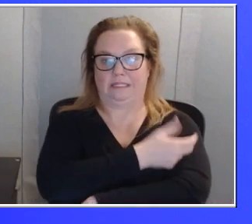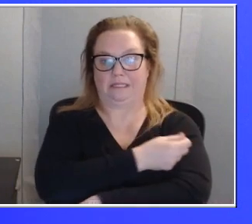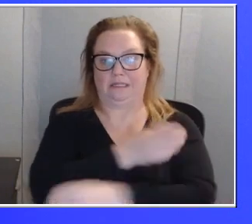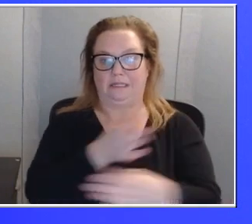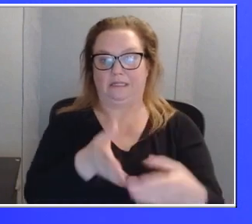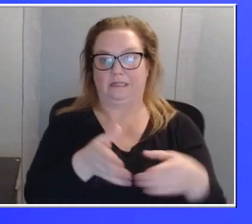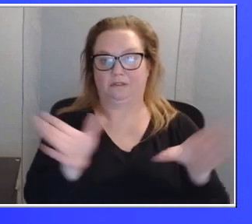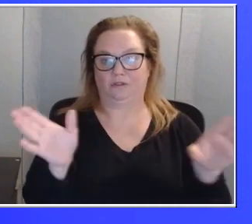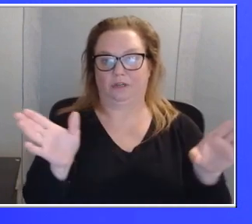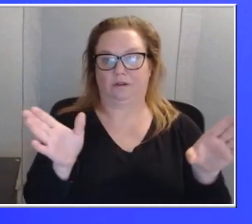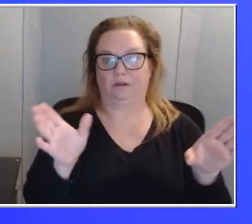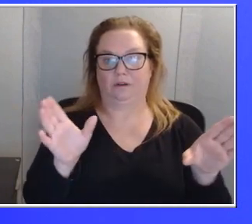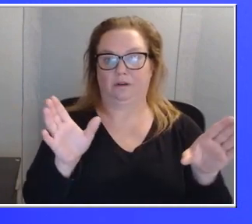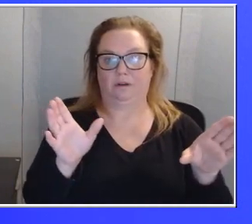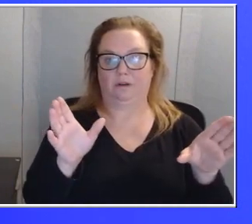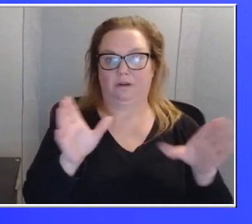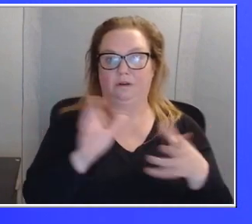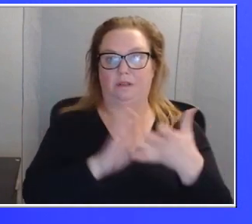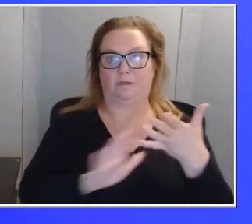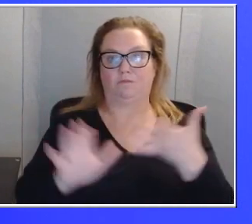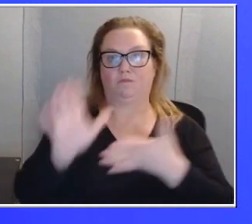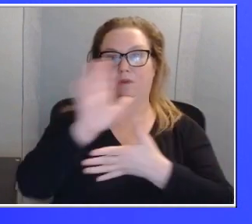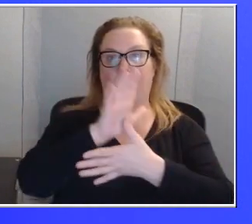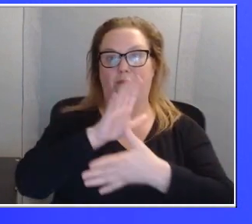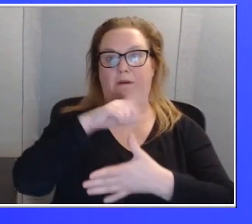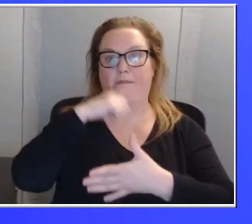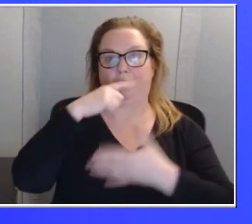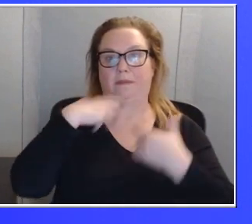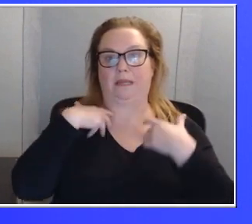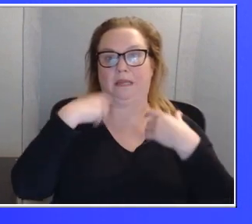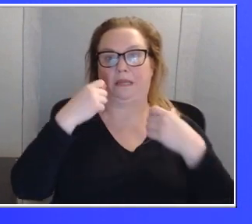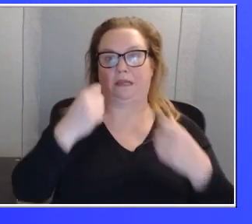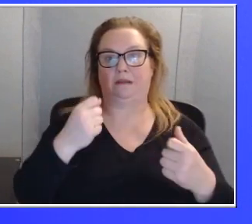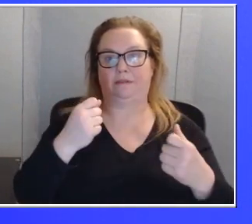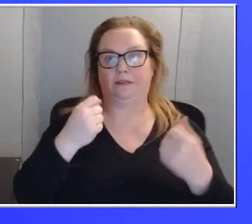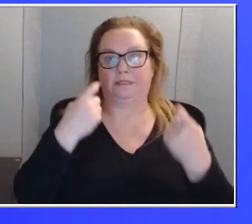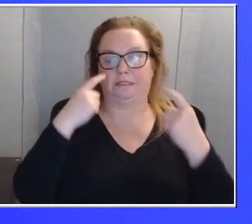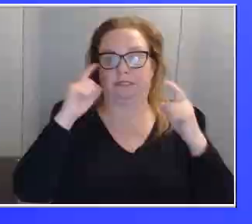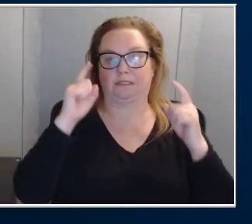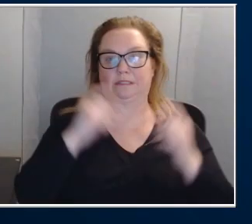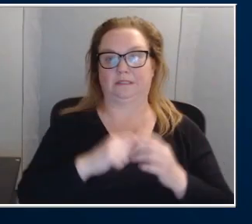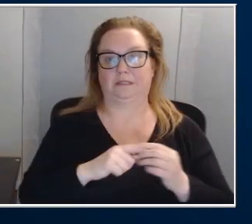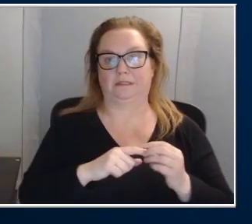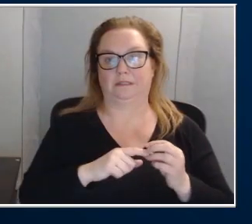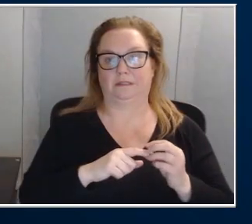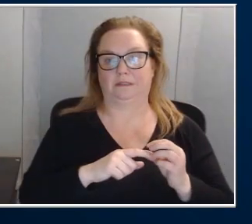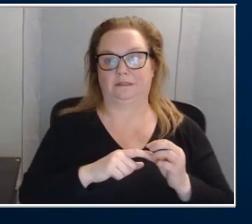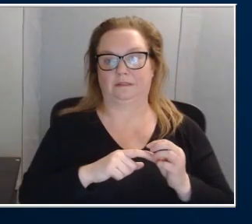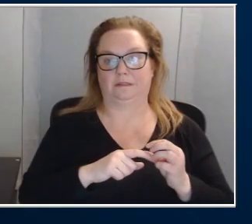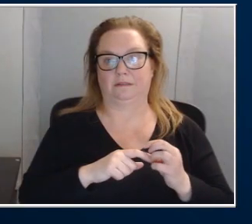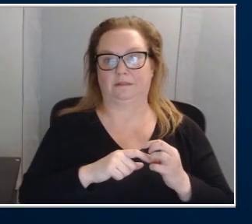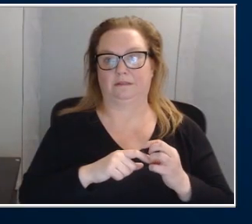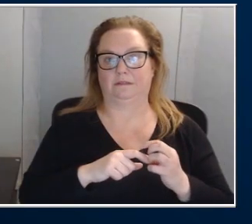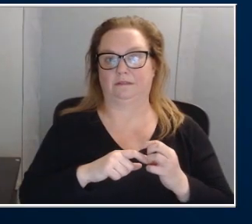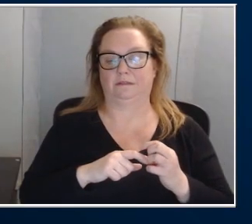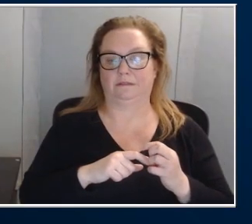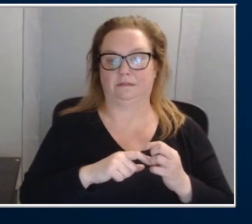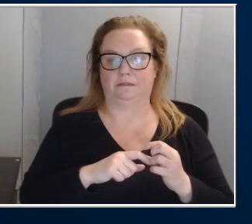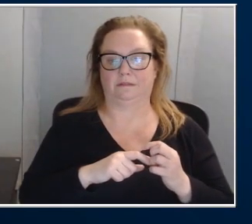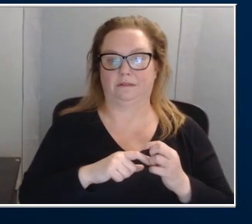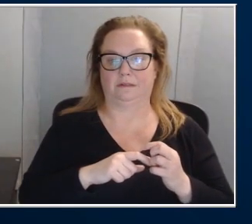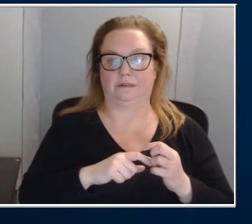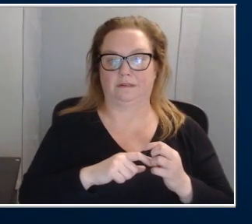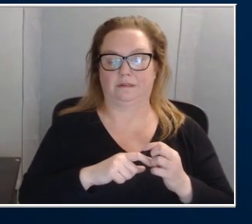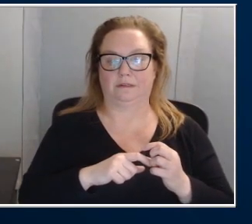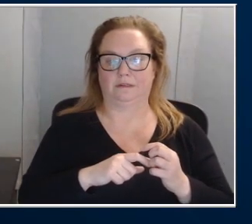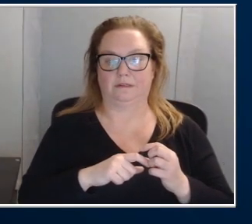general are one of the primary public health successes over centuries. Yes, absolutely. Well said. Jess?